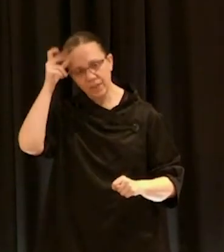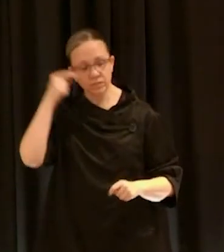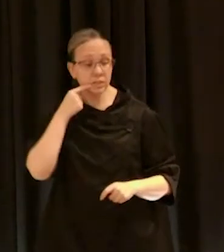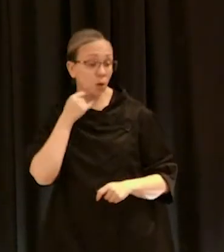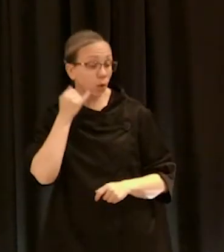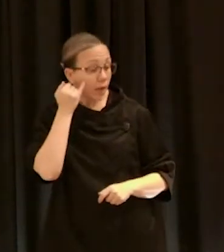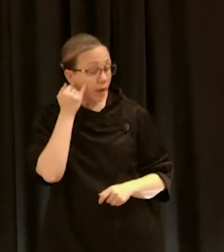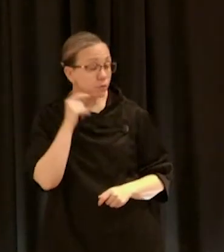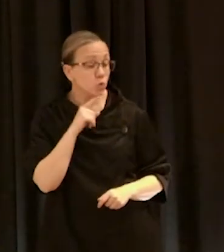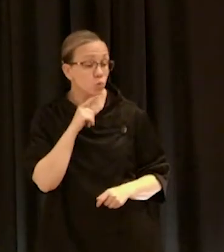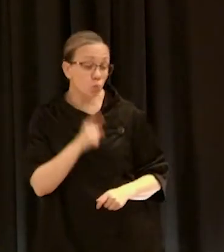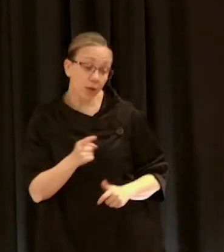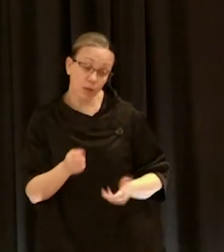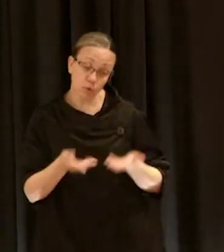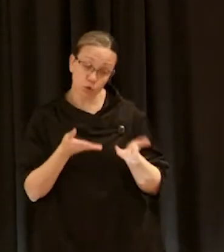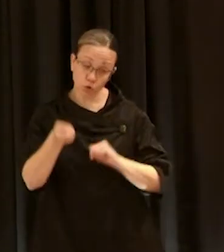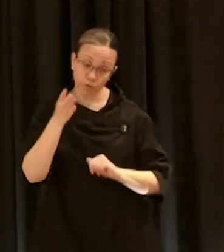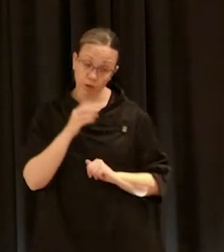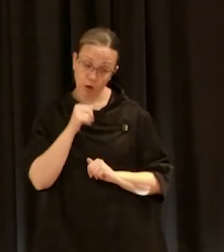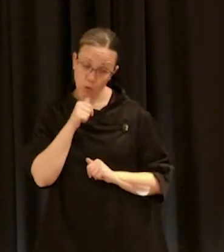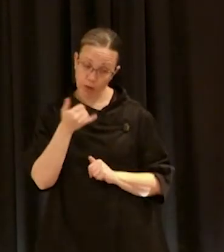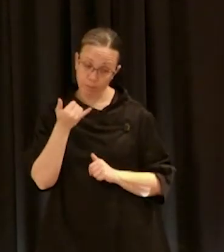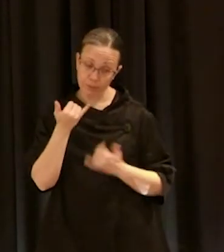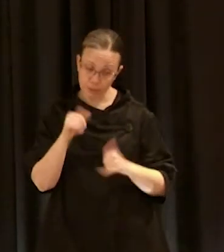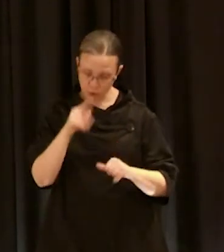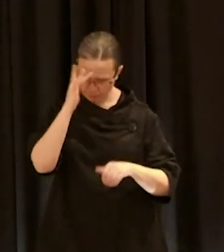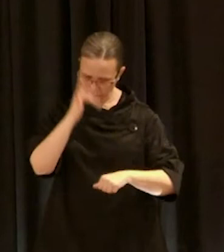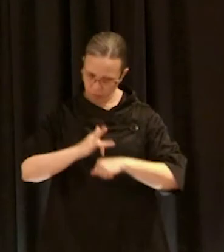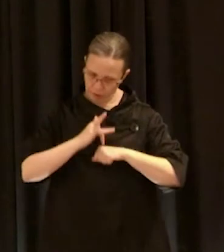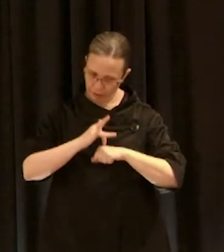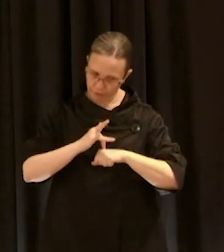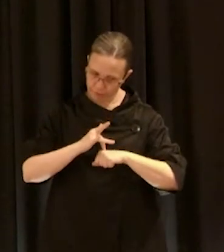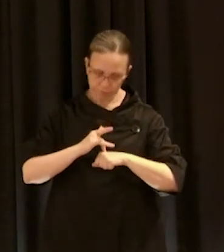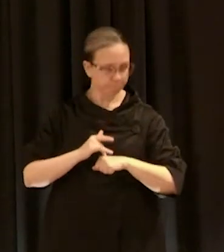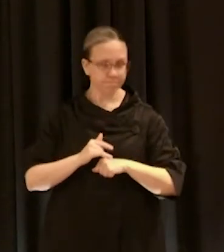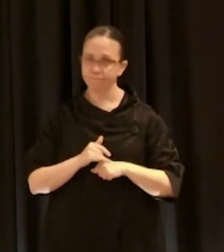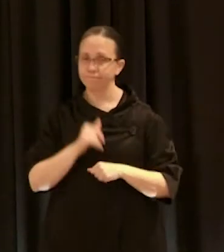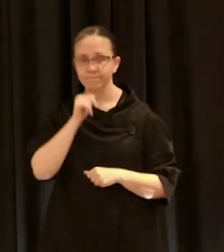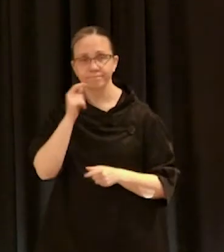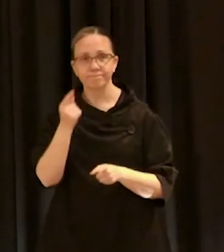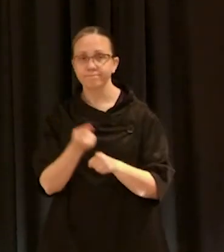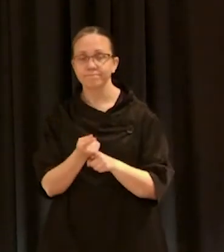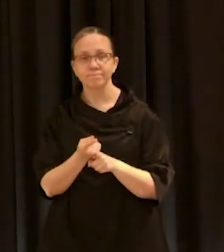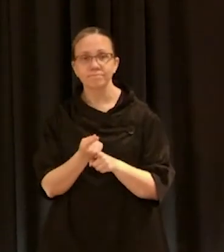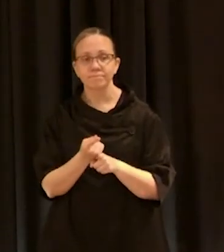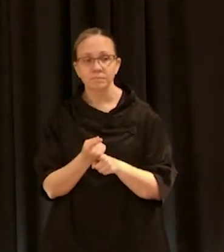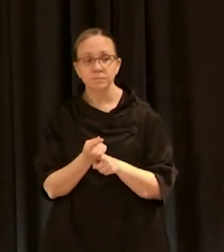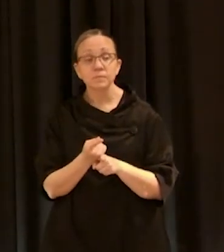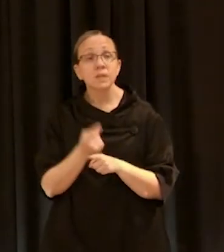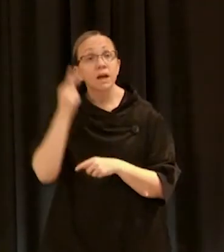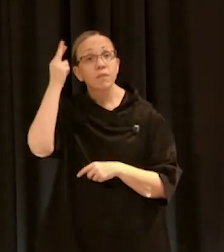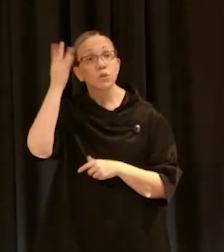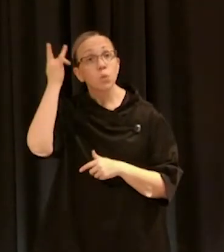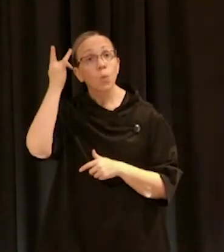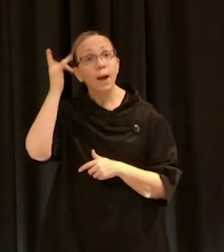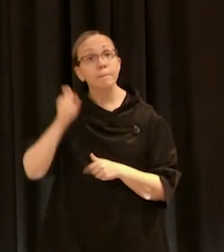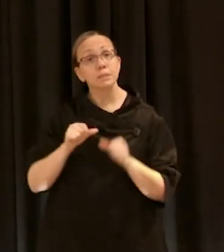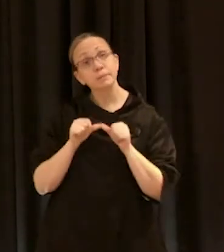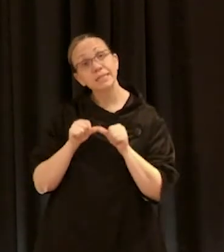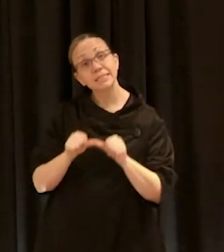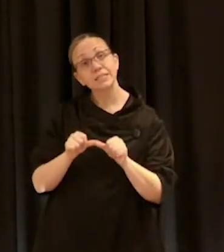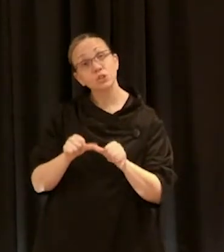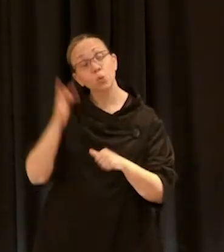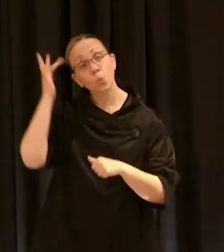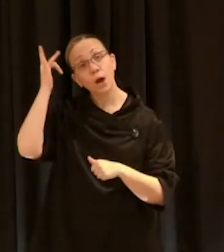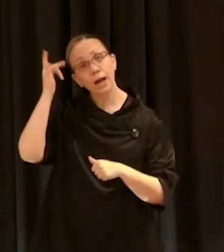said, well, if you really was living for God, you wouldn't still be thinking like that. That's not the way it works. And the reason why it's got to be continual